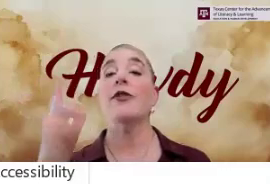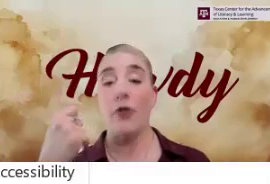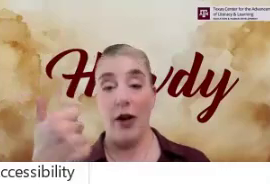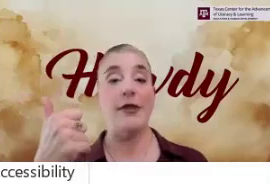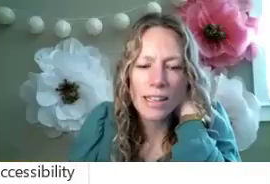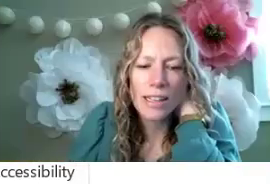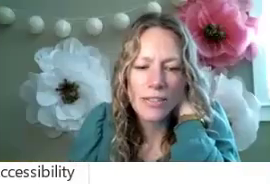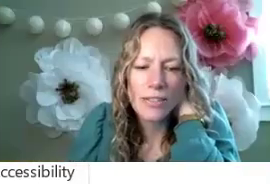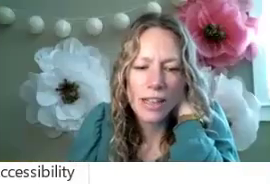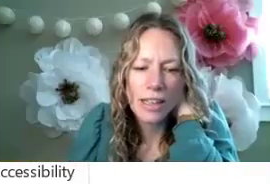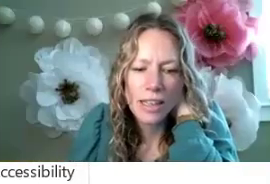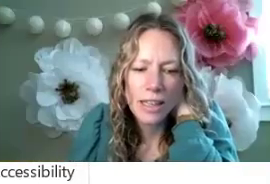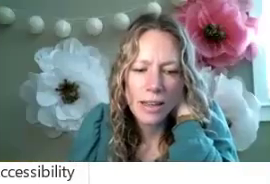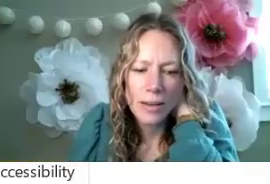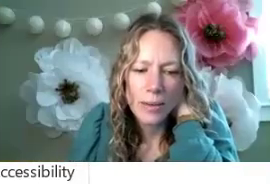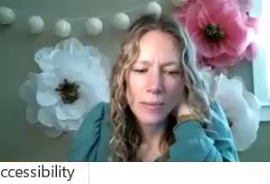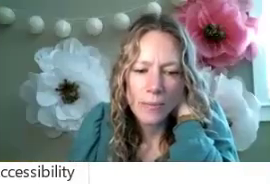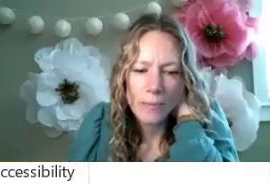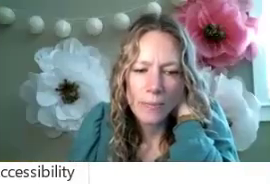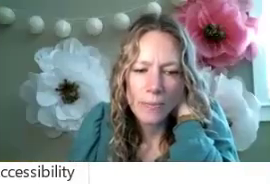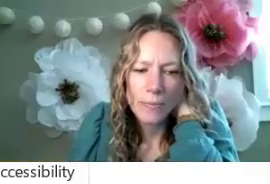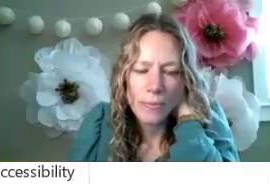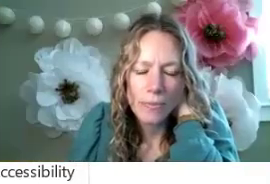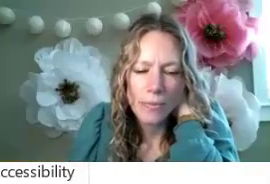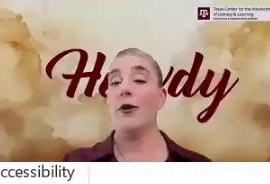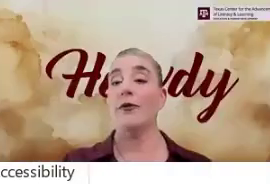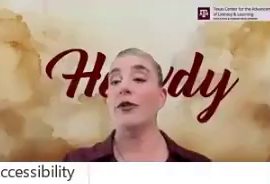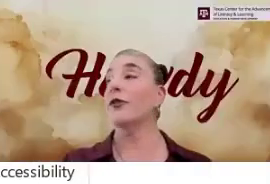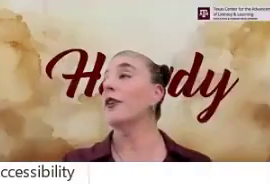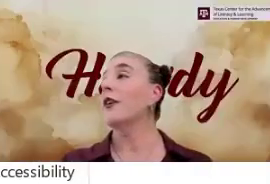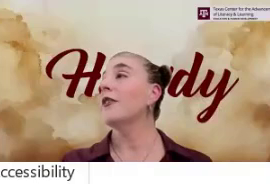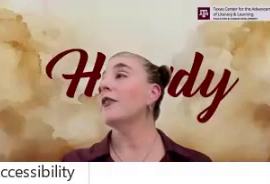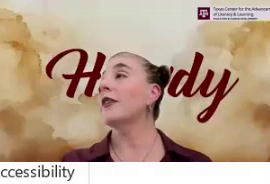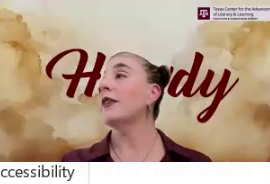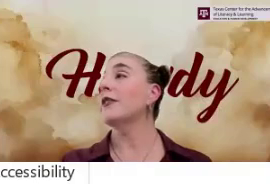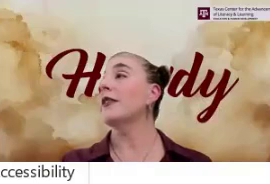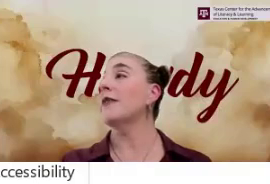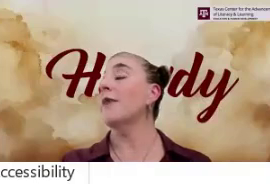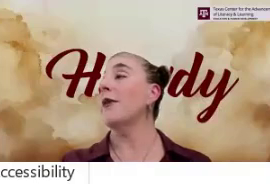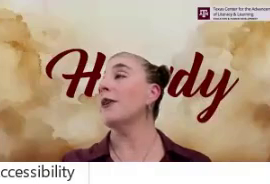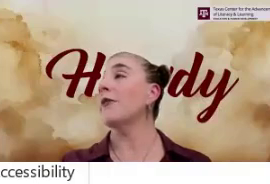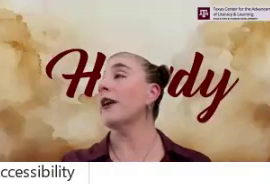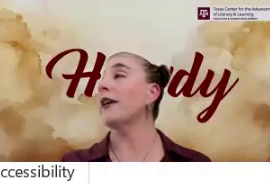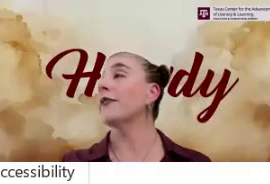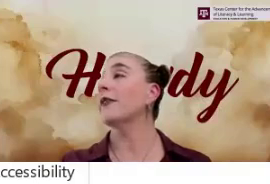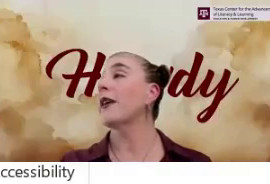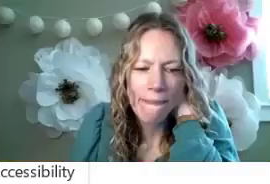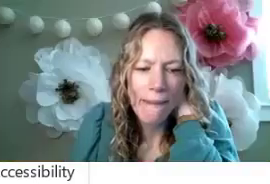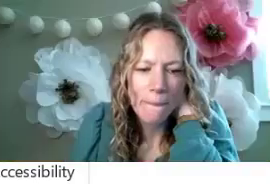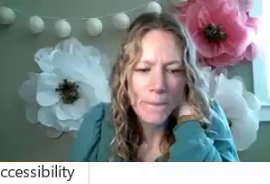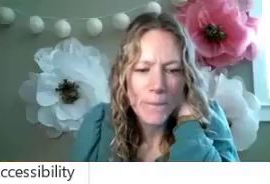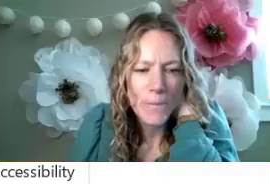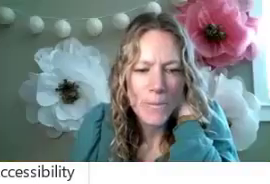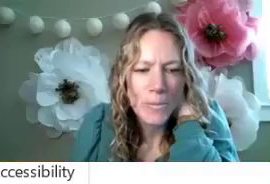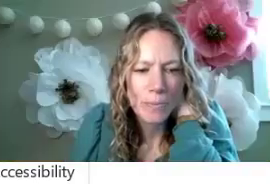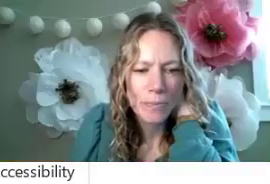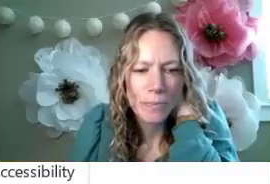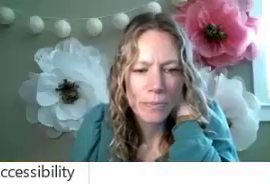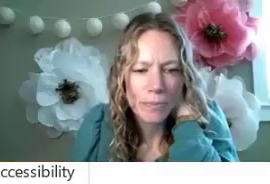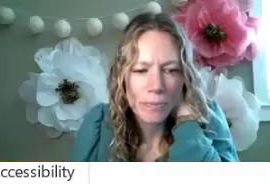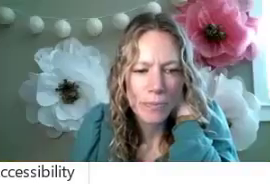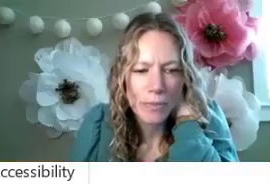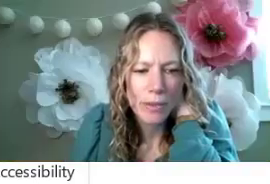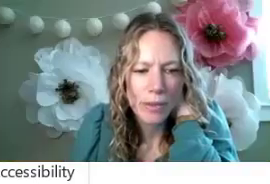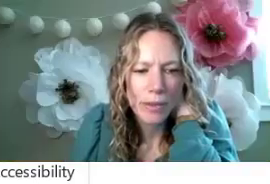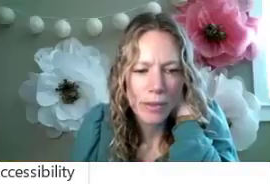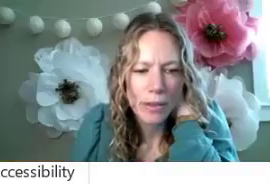describes. That's fine. That's fine. Yeah, and if not, I will help you. Just email me, okay? Okay. And I will help